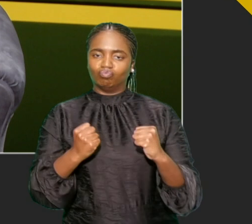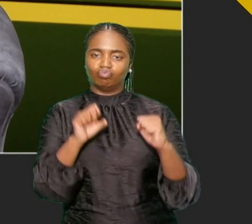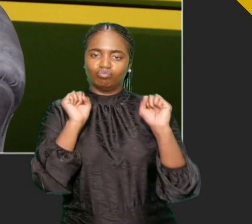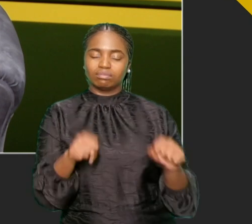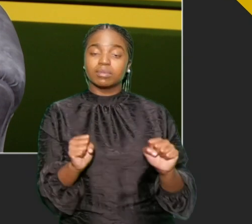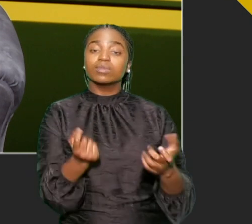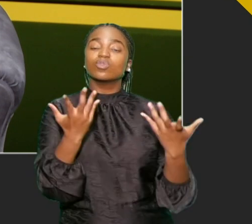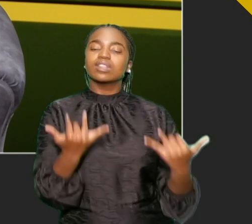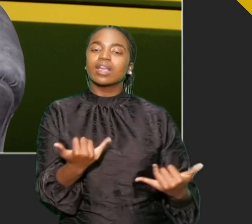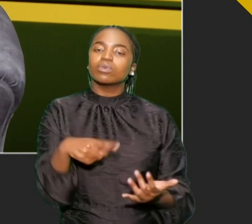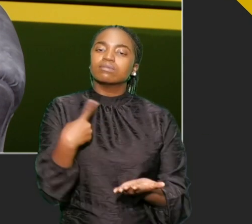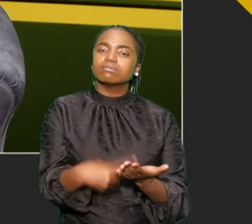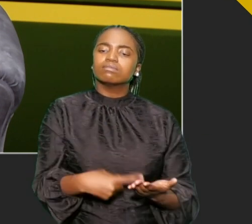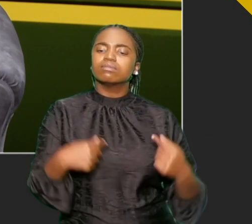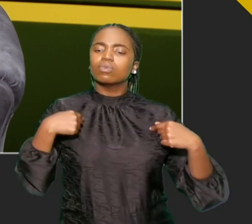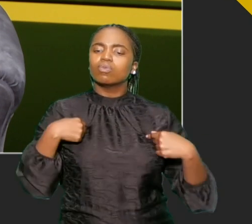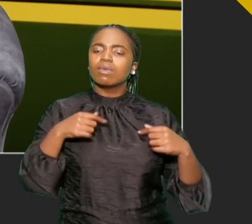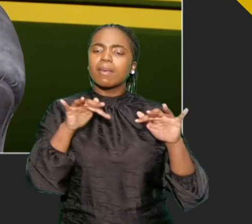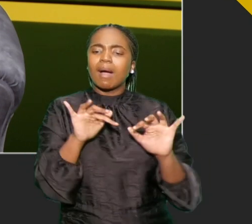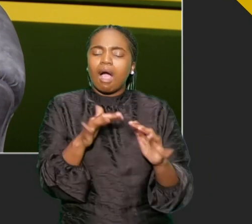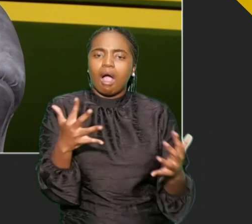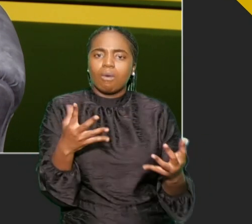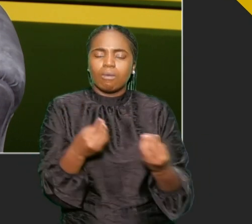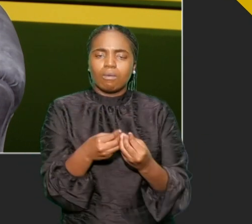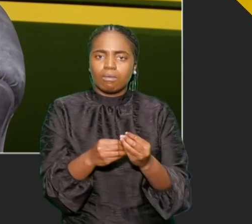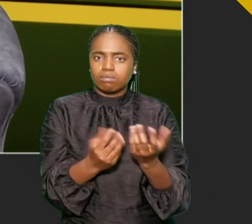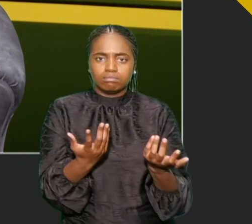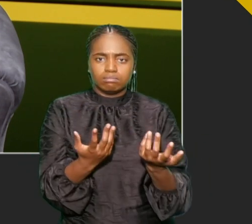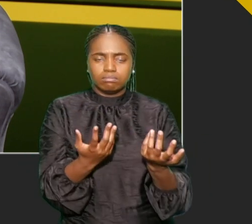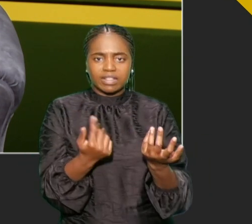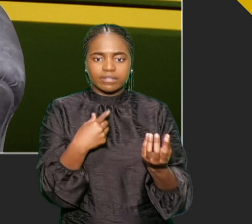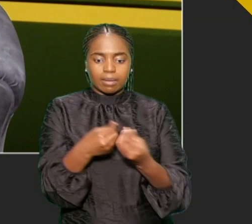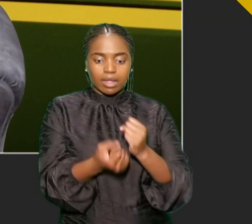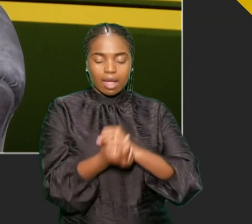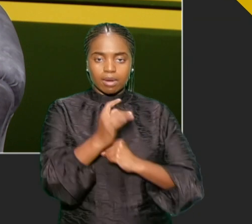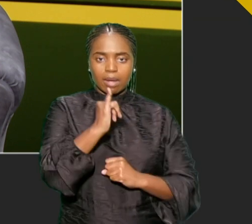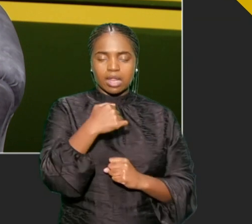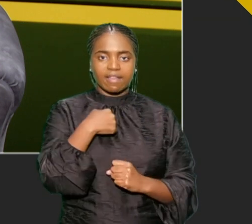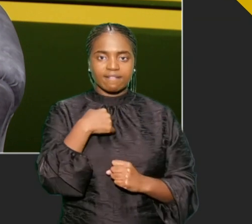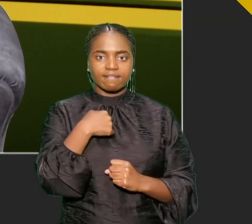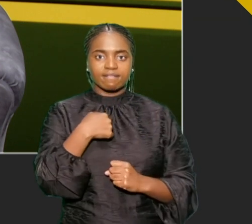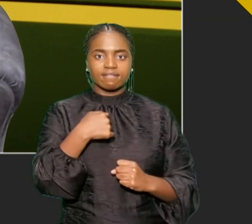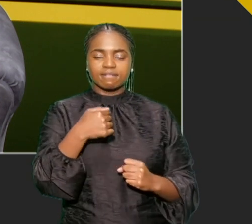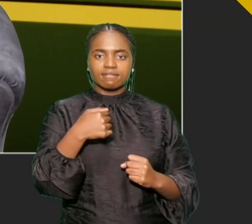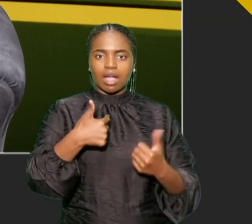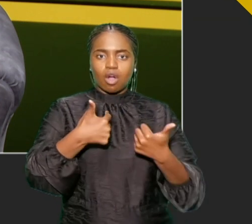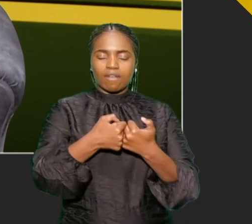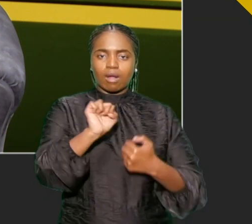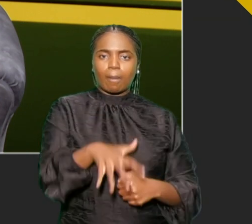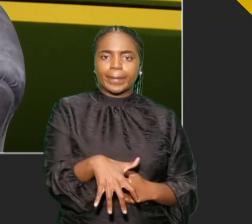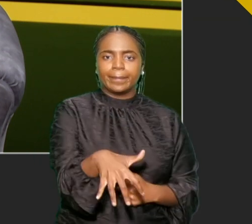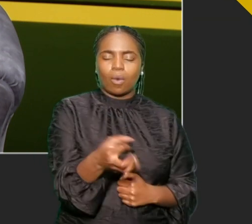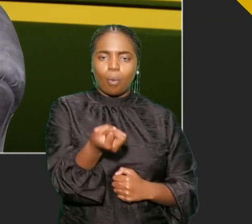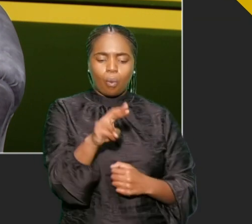today we look at how thina as abantu we deal with ama crisis, from you realizing ukuthi intombi yakhe ikhulelwe to you realizing